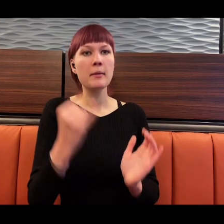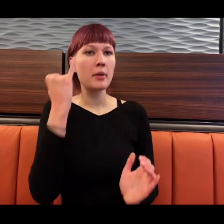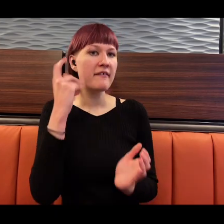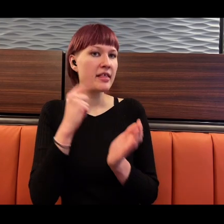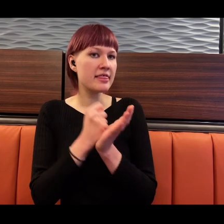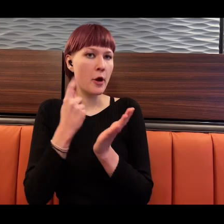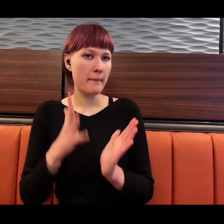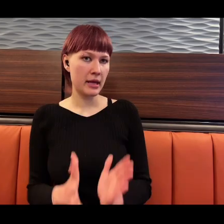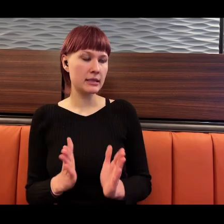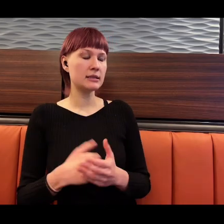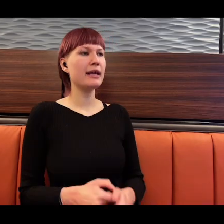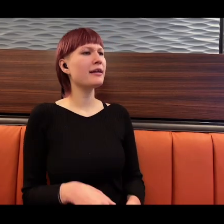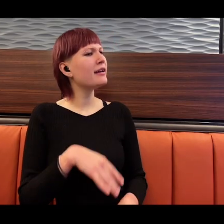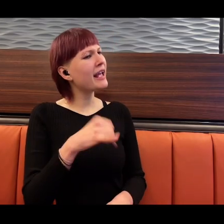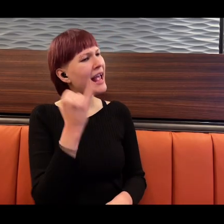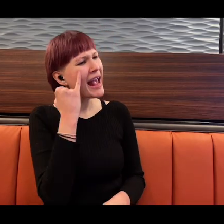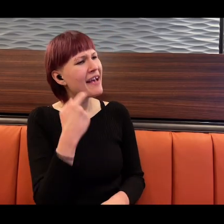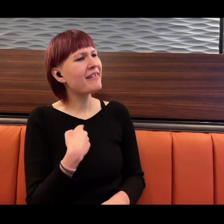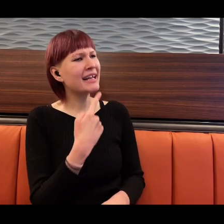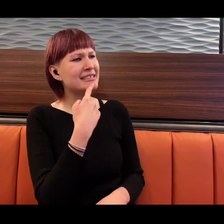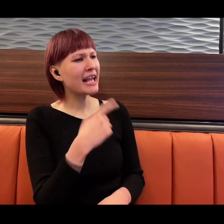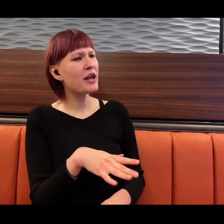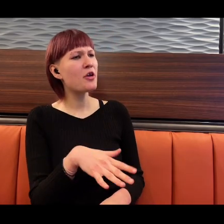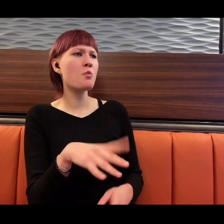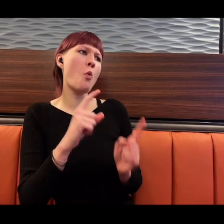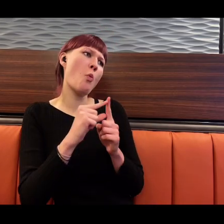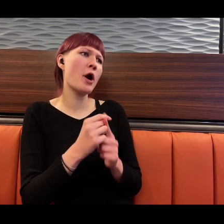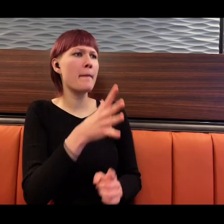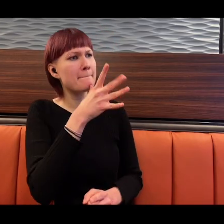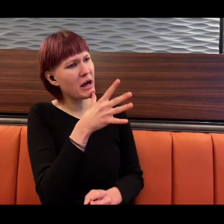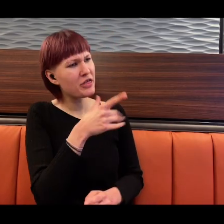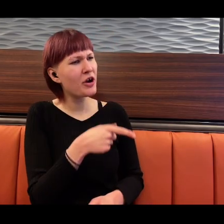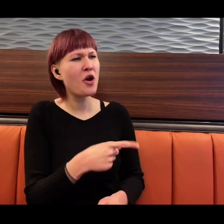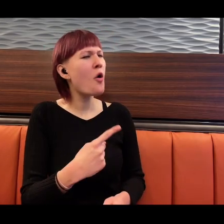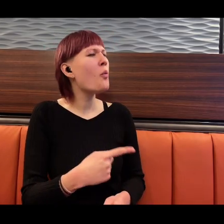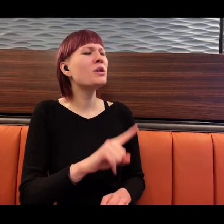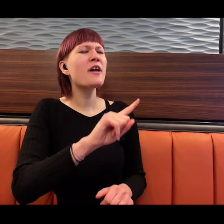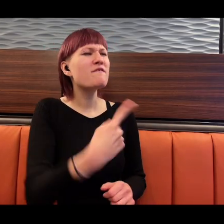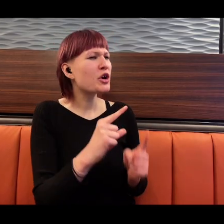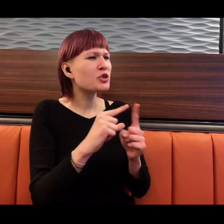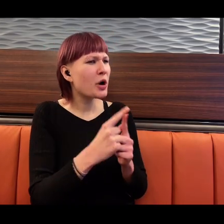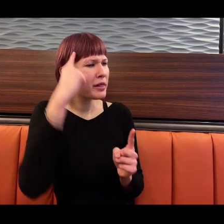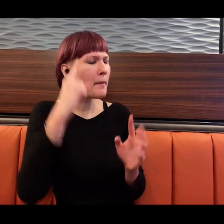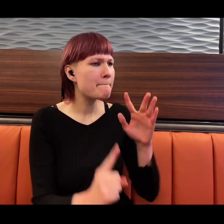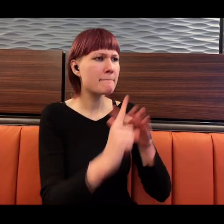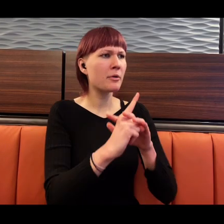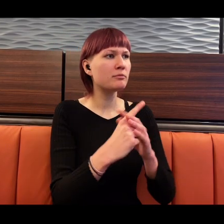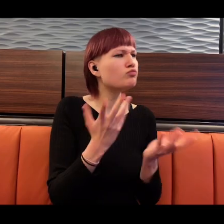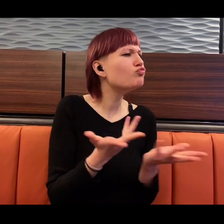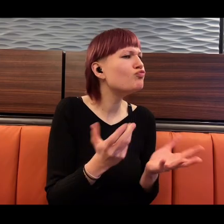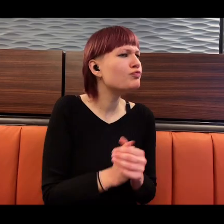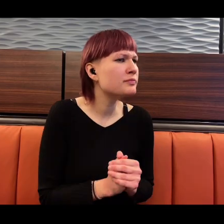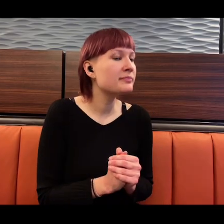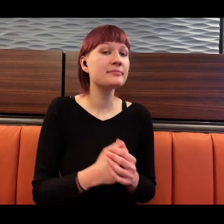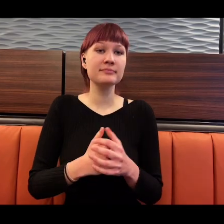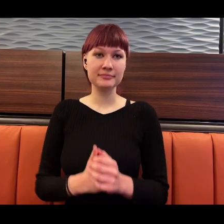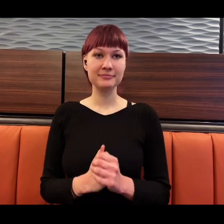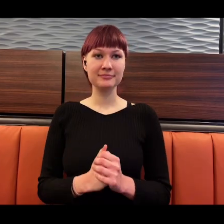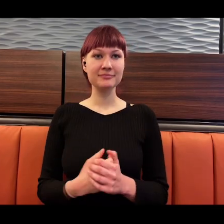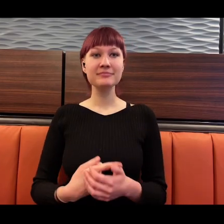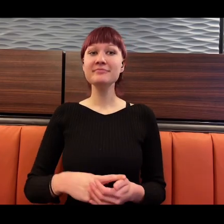trying to work through the unconscious. Psychoanalysts also look at resistance. If they try to guide you to talk